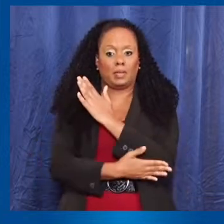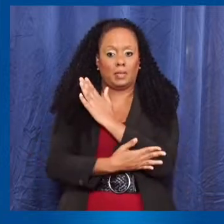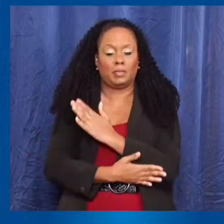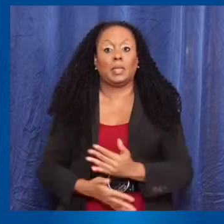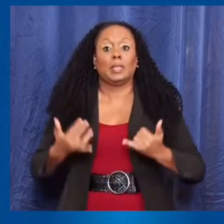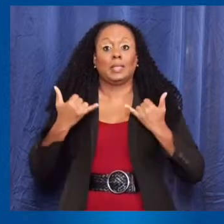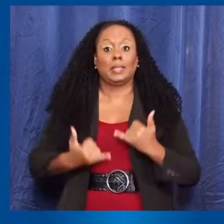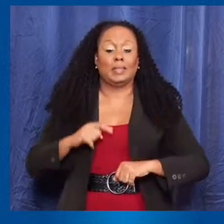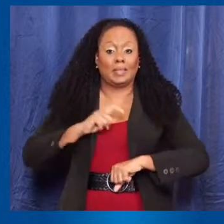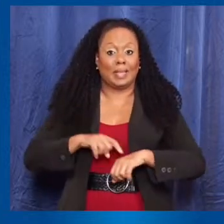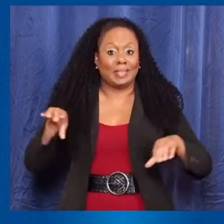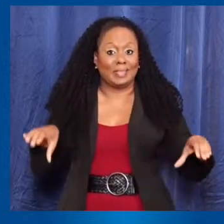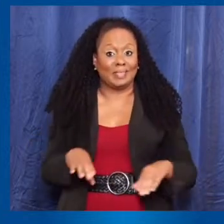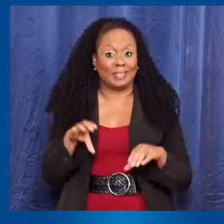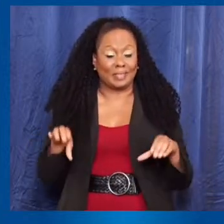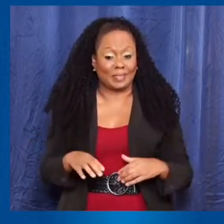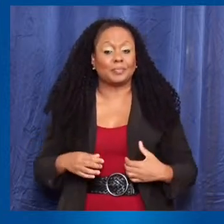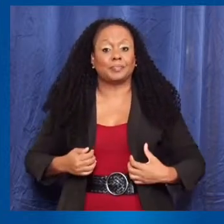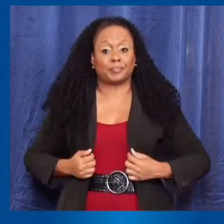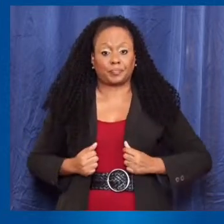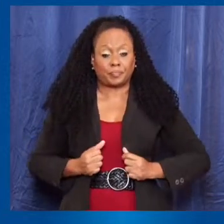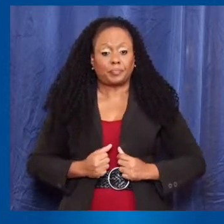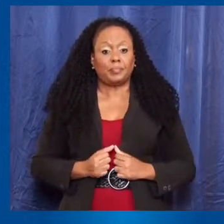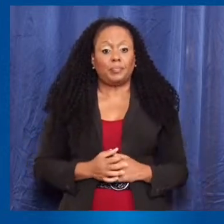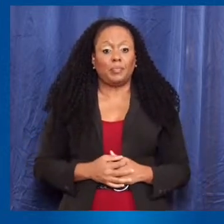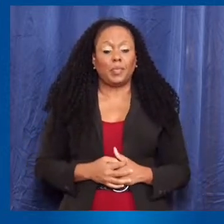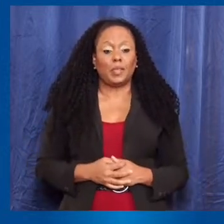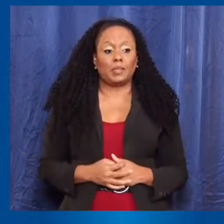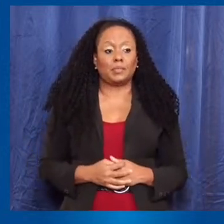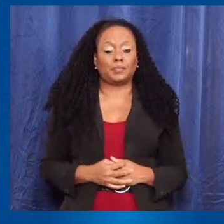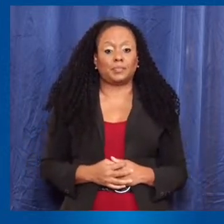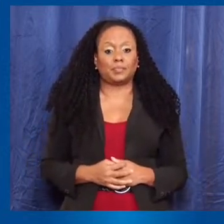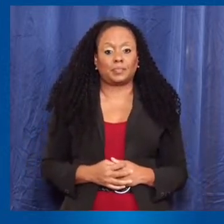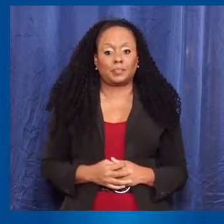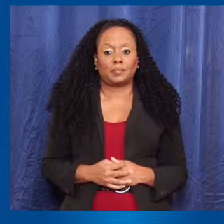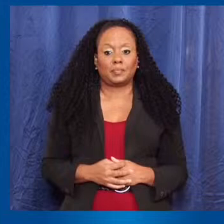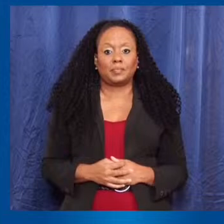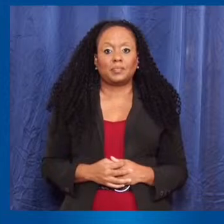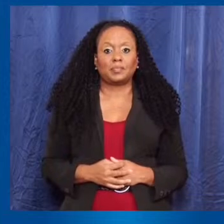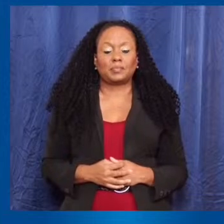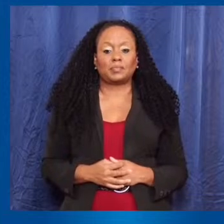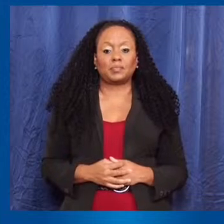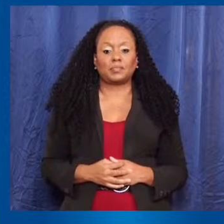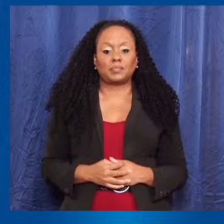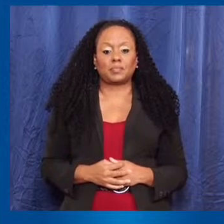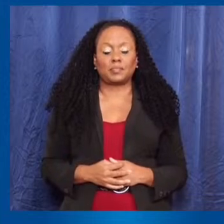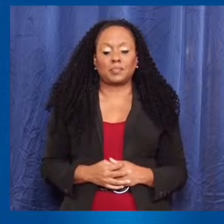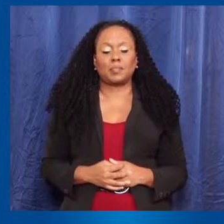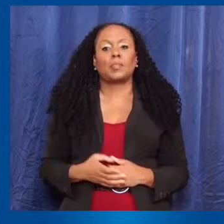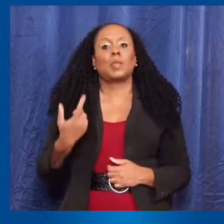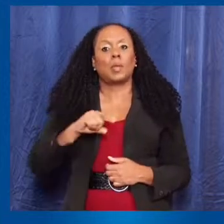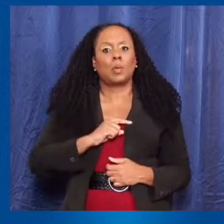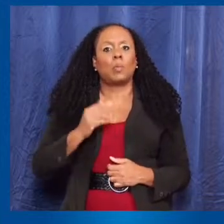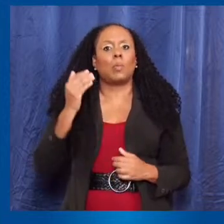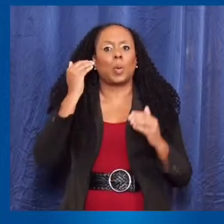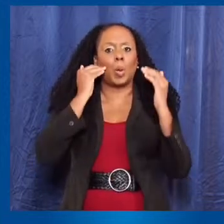current responses are too narrow and short-sighted and fail to address the structural